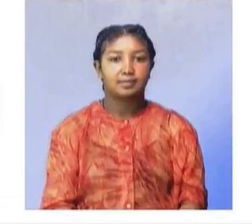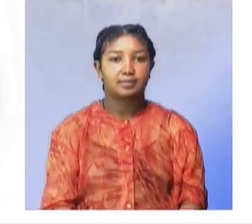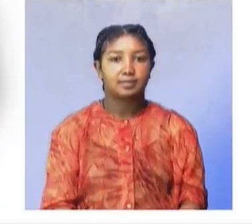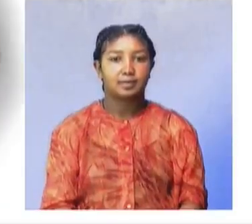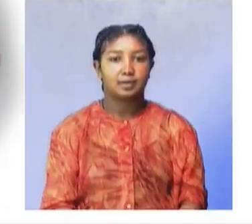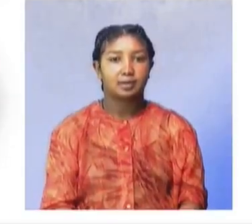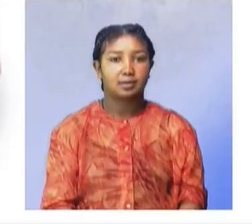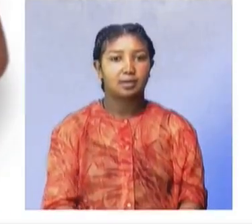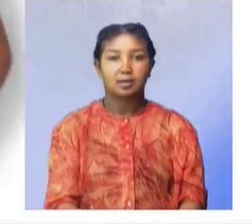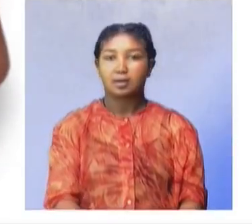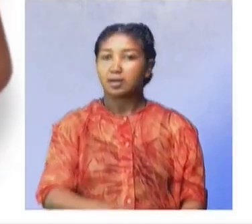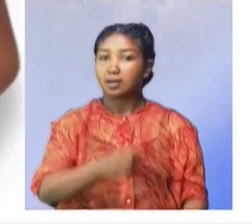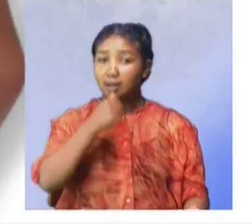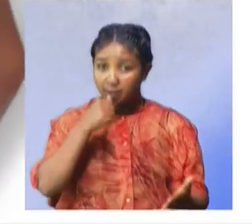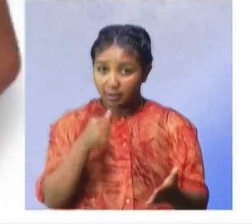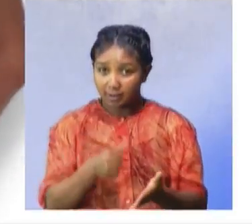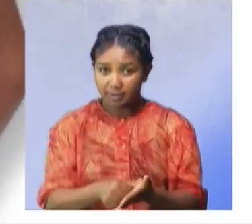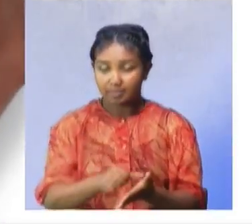a letter?